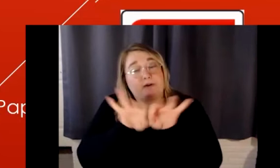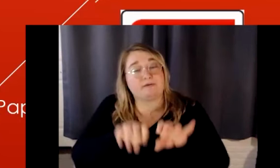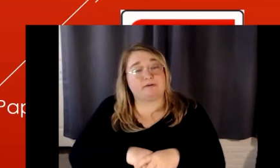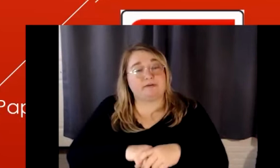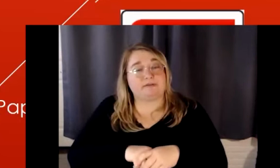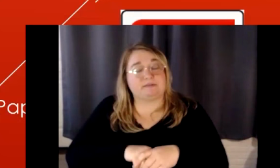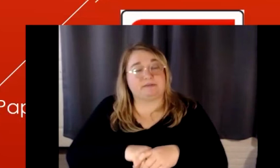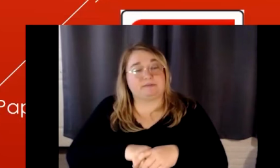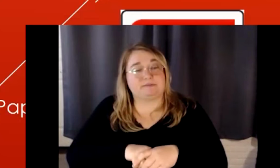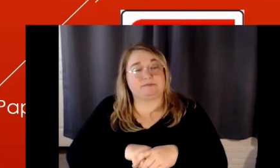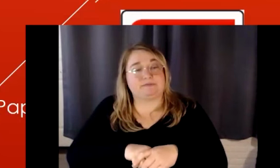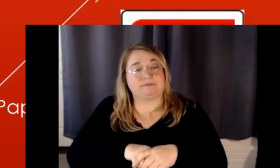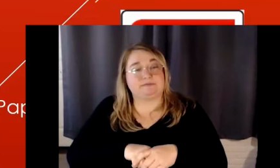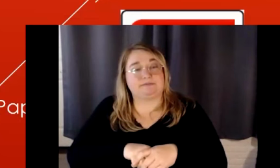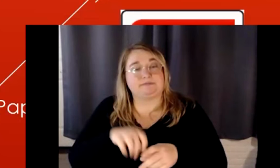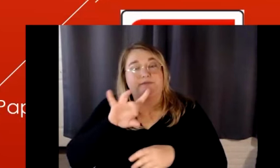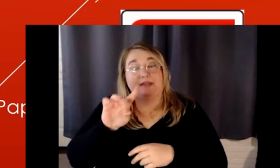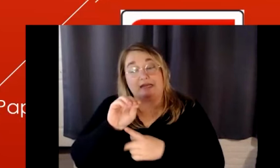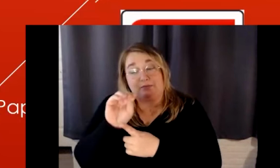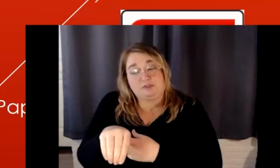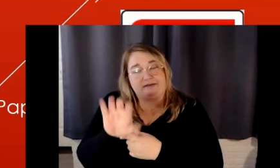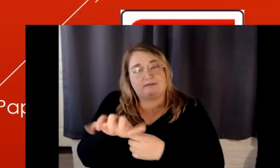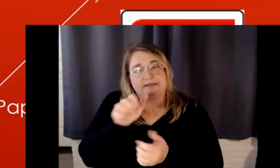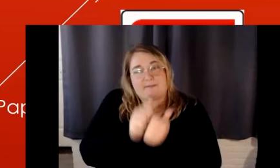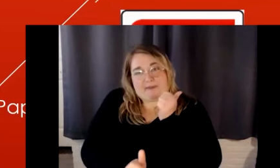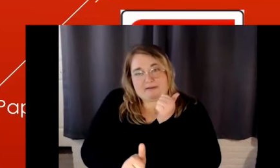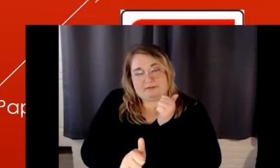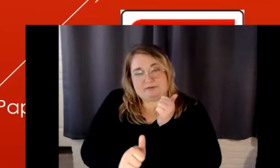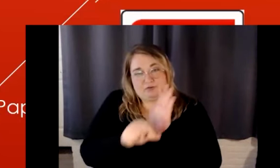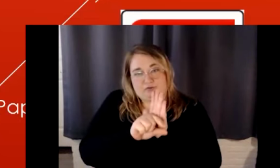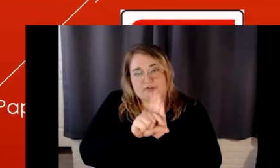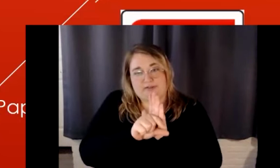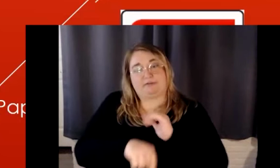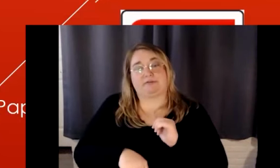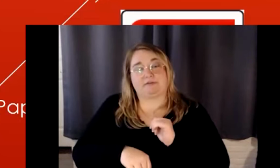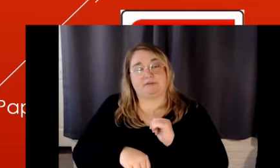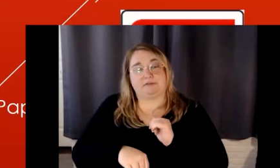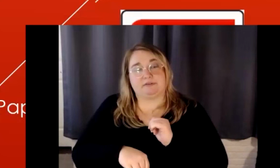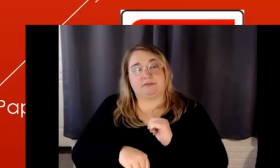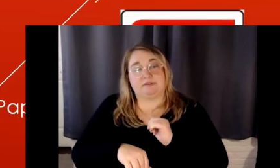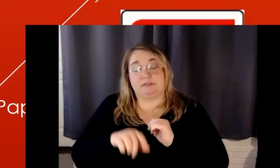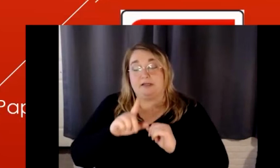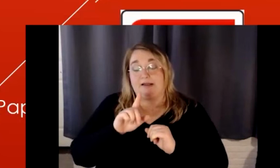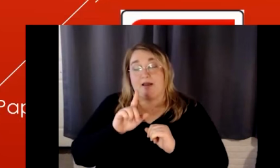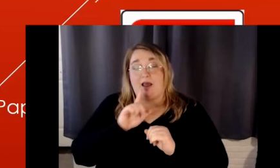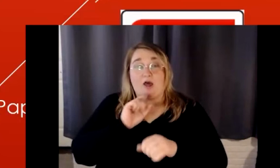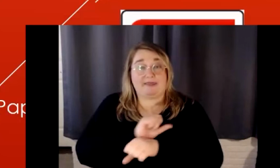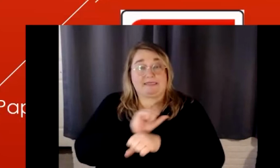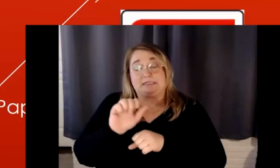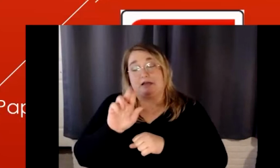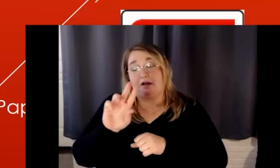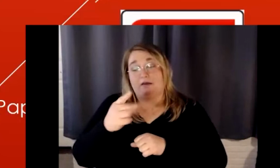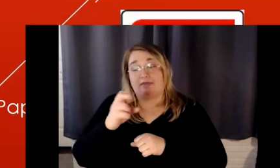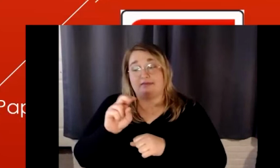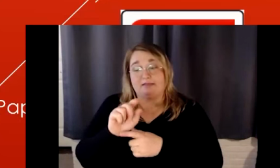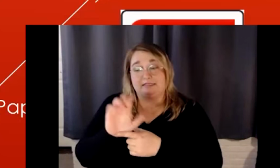80% was the pass rate there. Authentic is when we base it very similar, where it's, maybe something